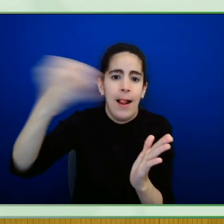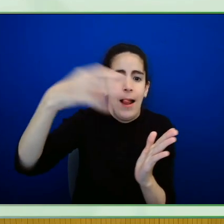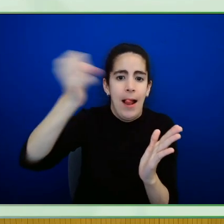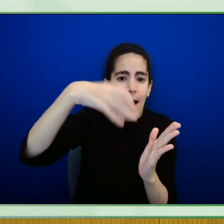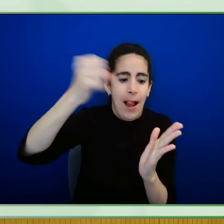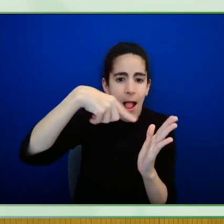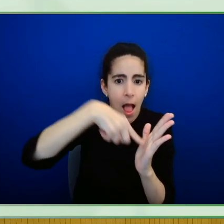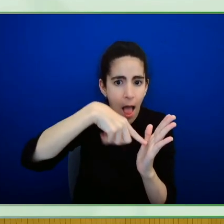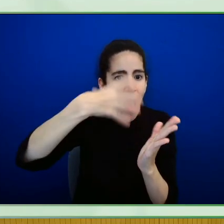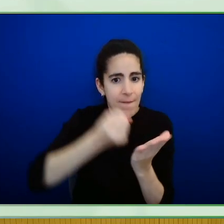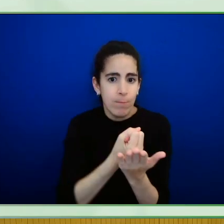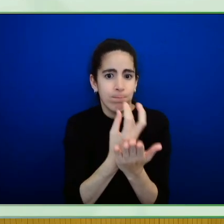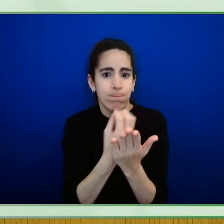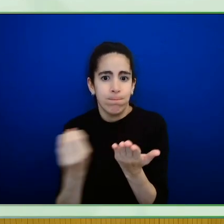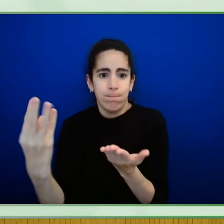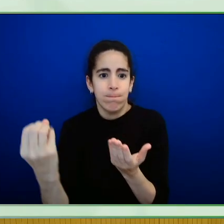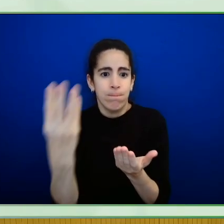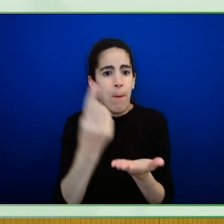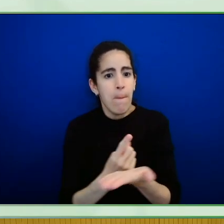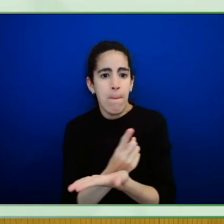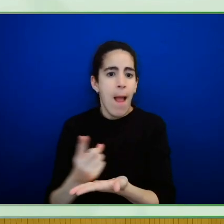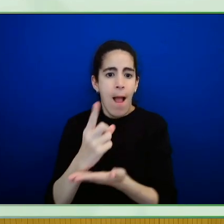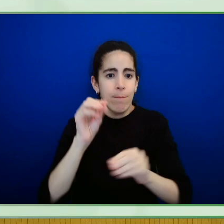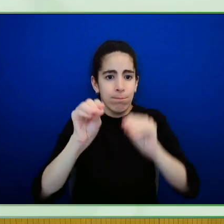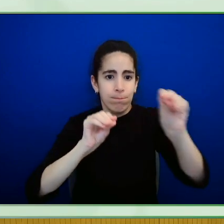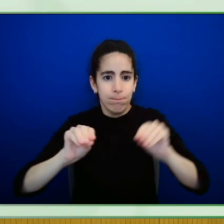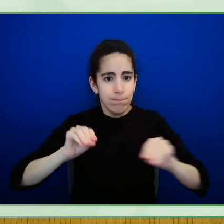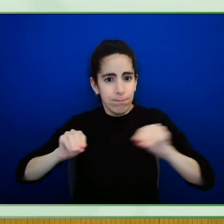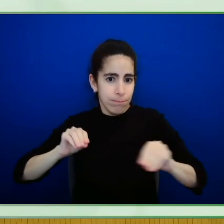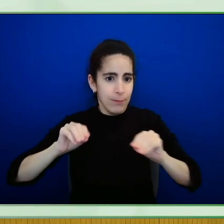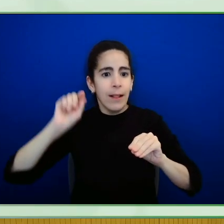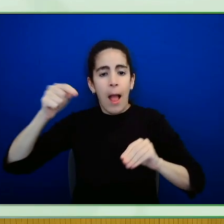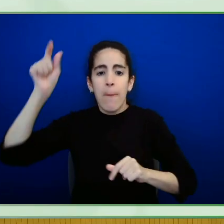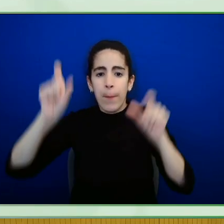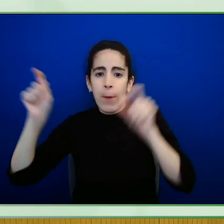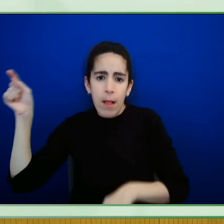intervene their cities with the less expense possible.